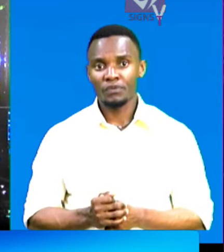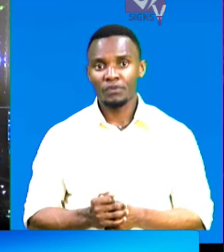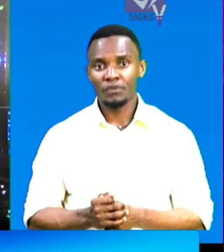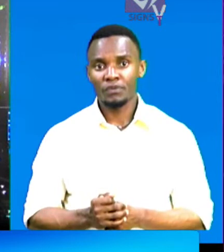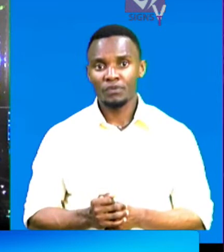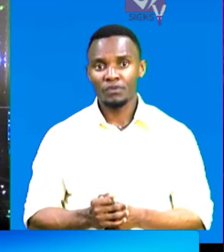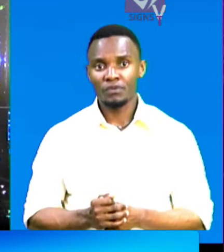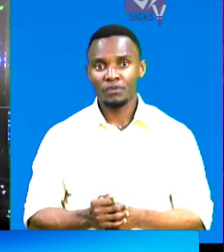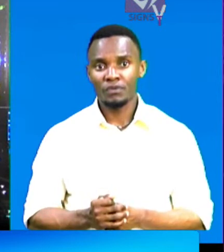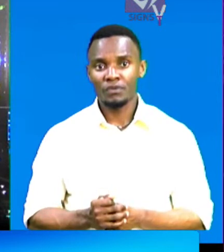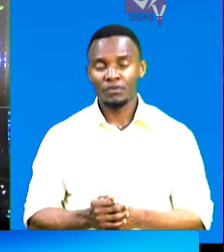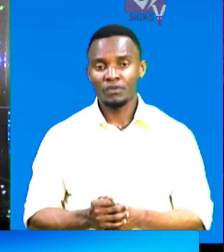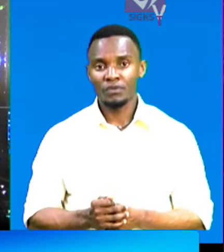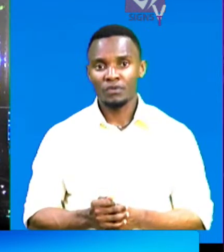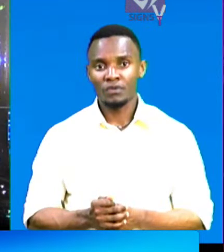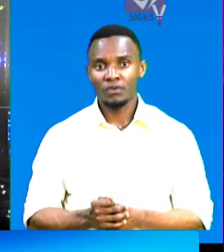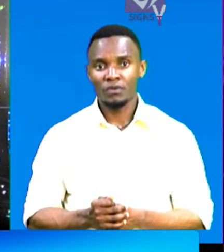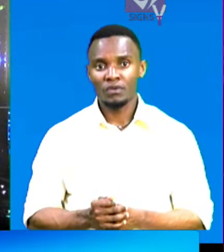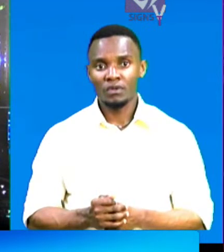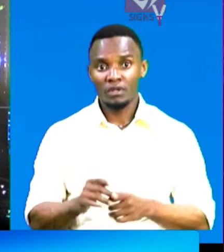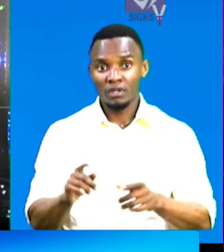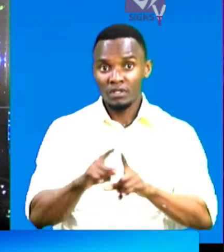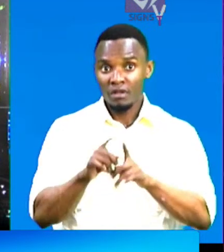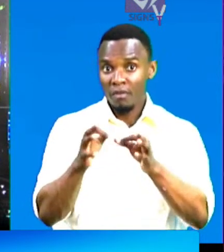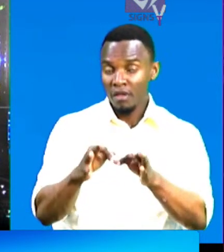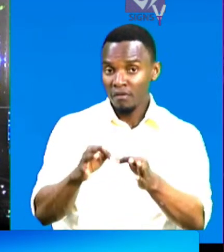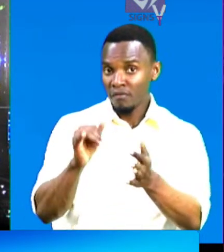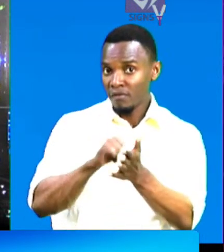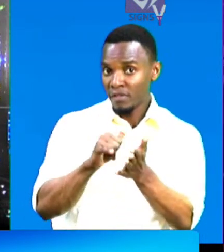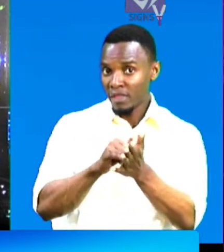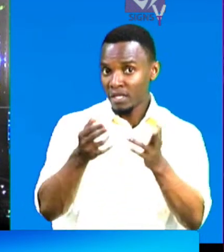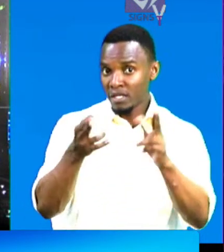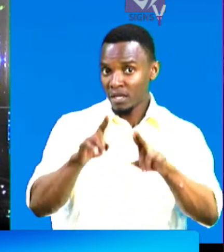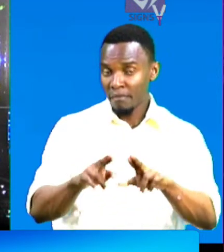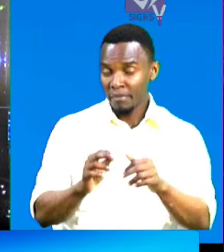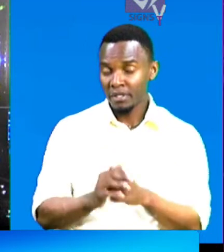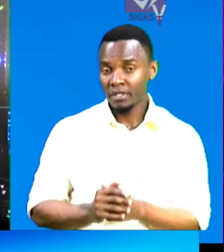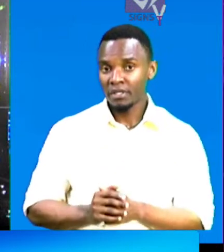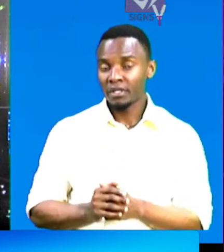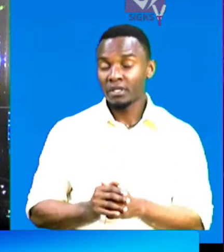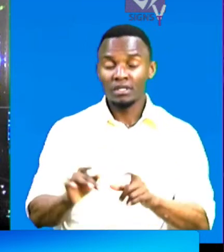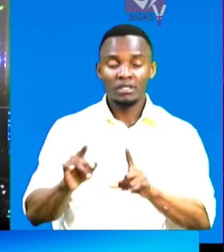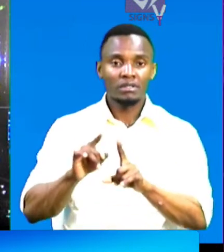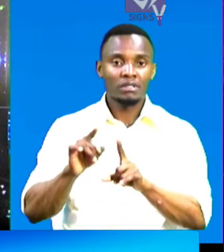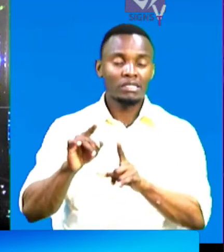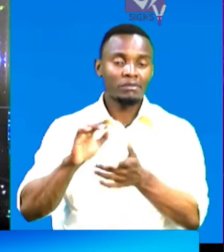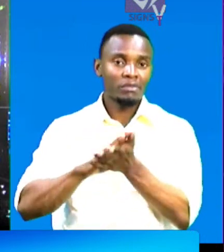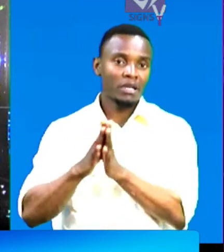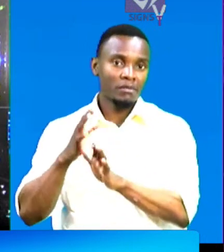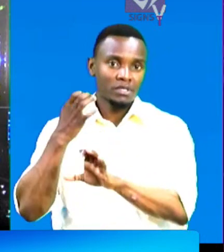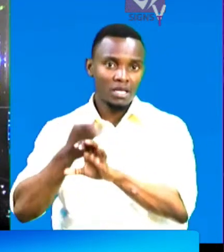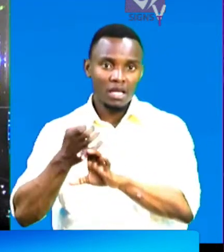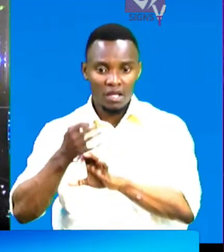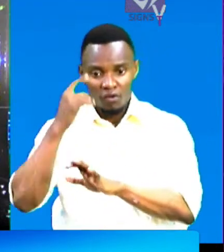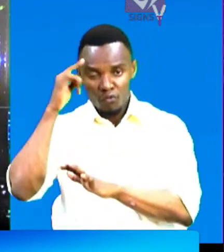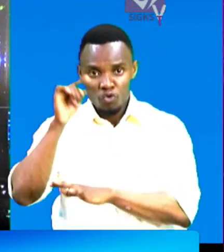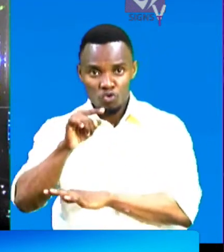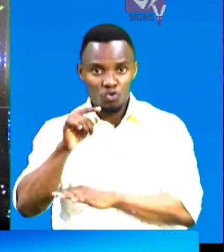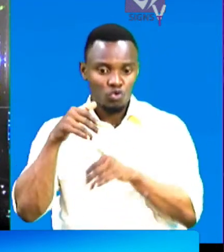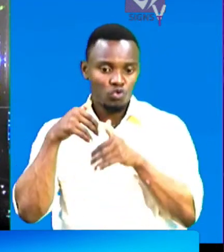as it happens like that, it can be hard for you to keep track of